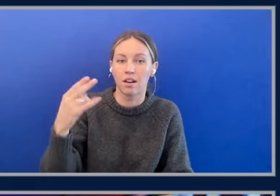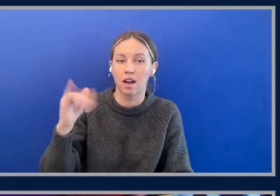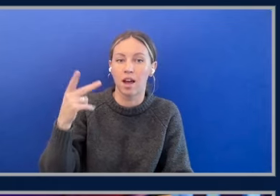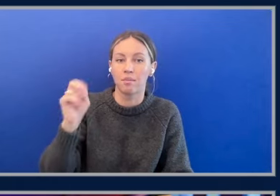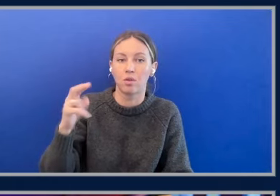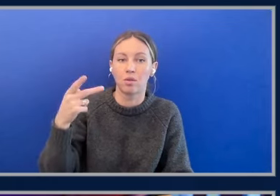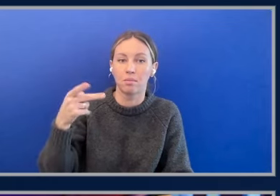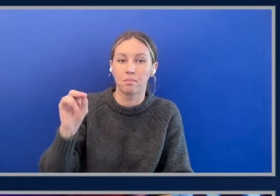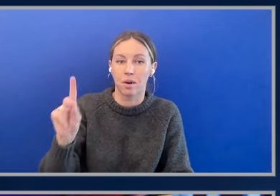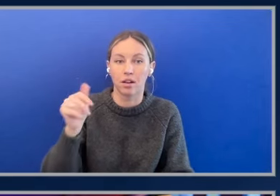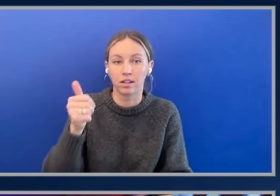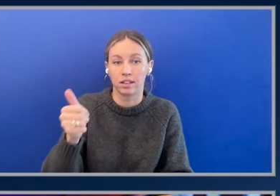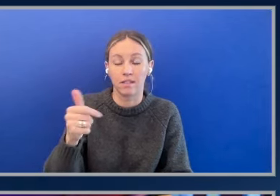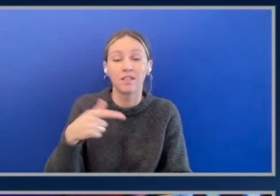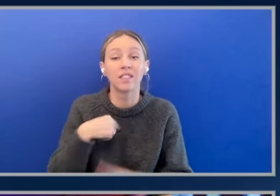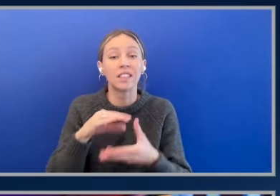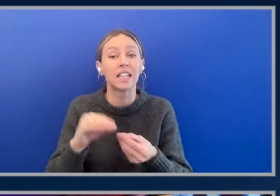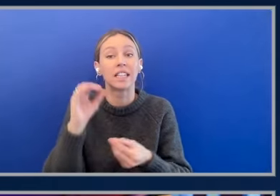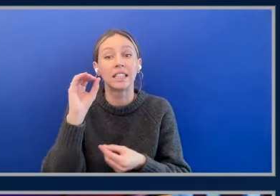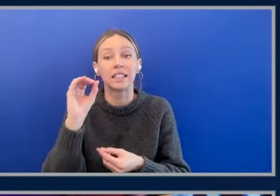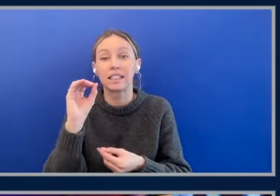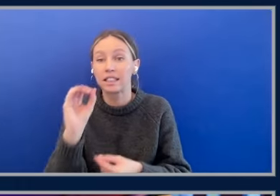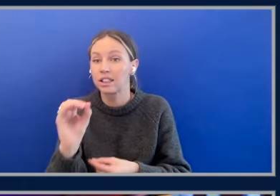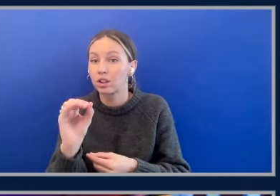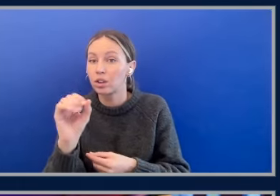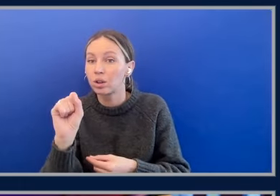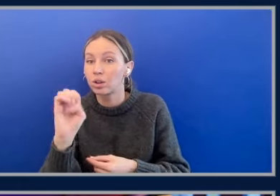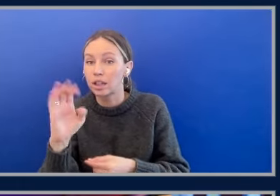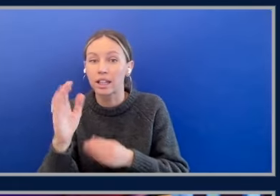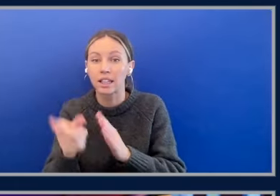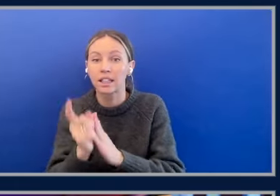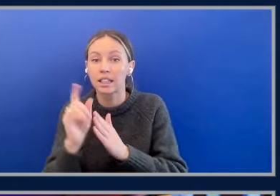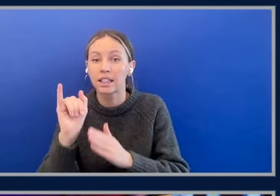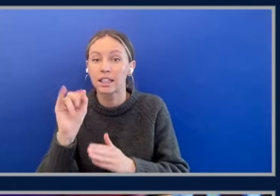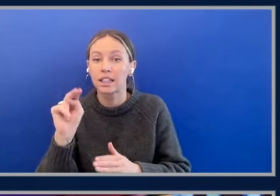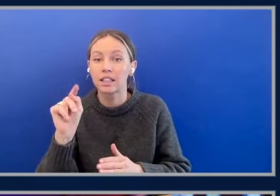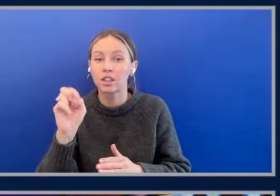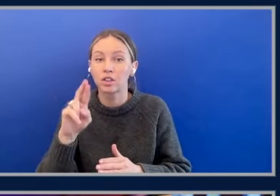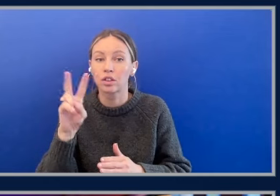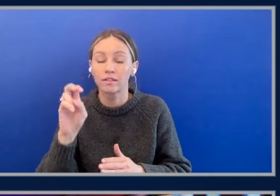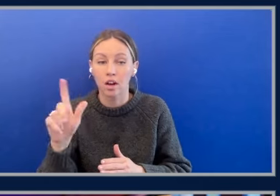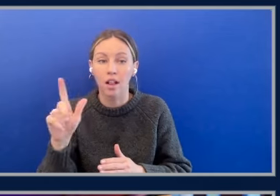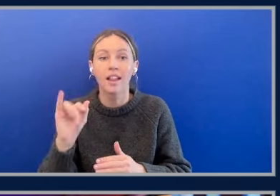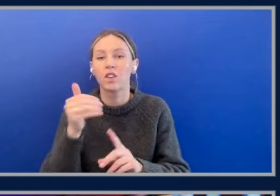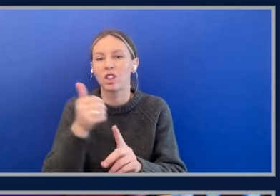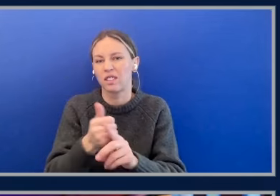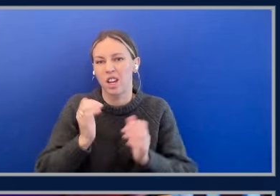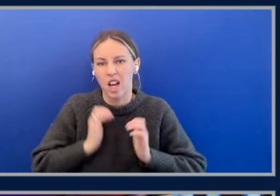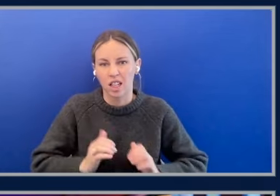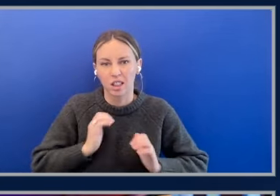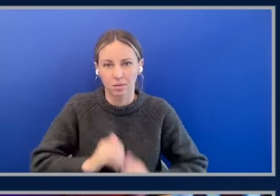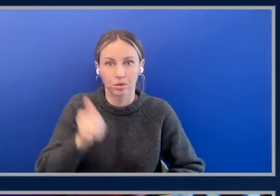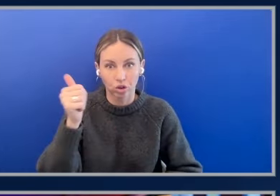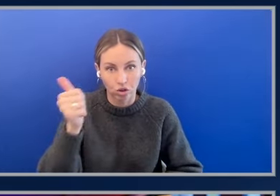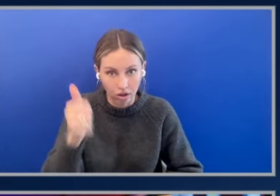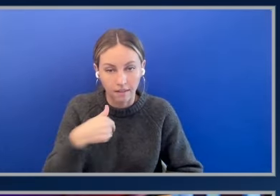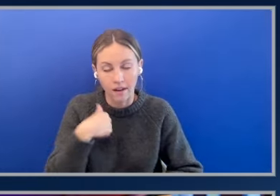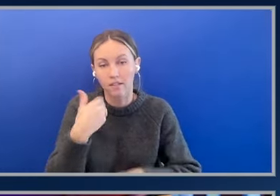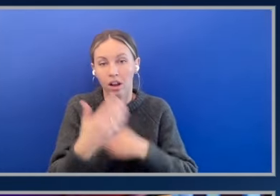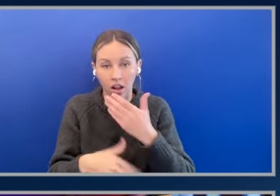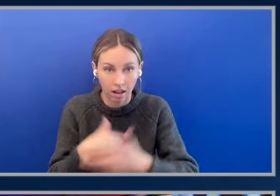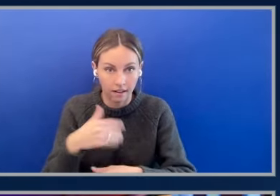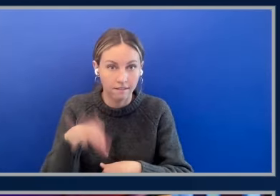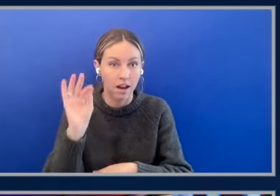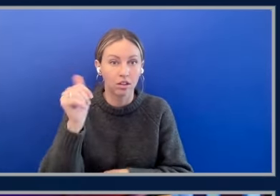HyperPod, where it said 0-second interval there, it would be much higher if it were customer managed and you having to move your workload. If you have to find by yourself